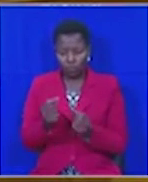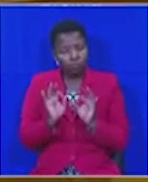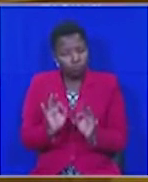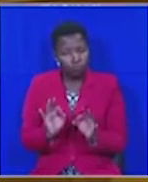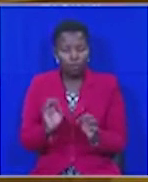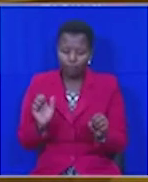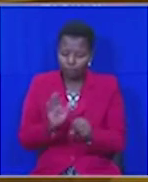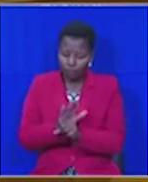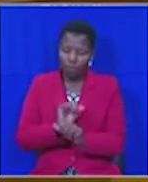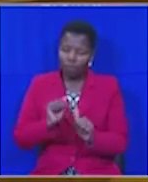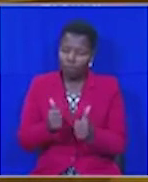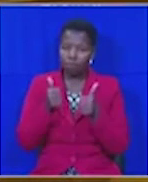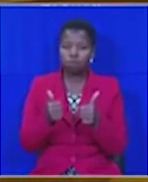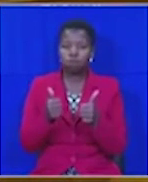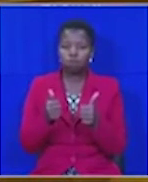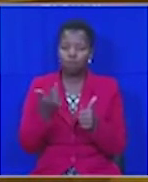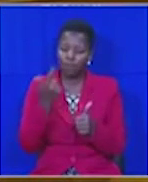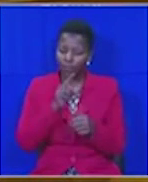greater efficiency and effectiveness.